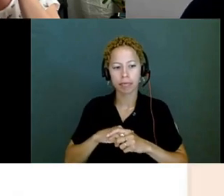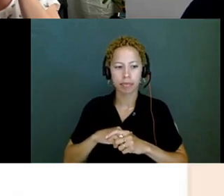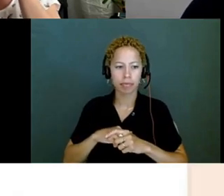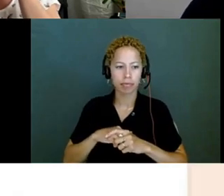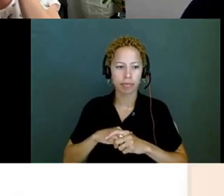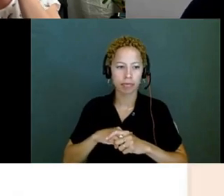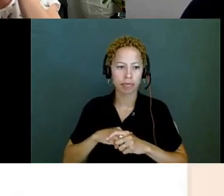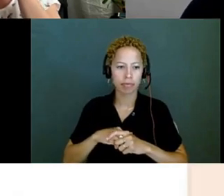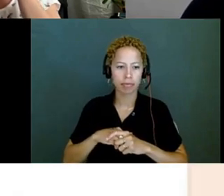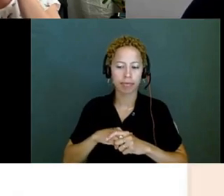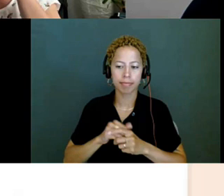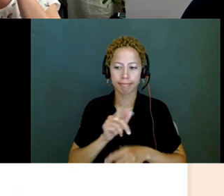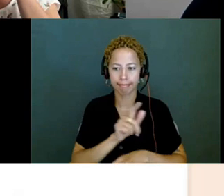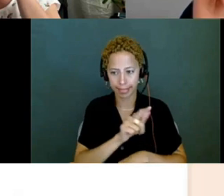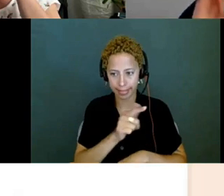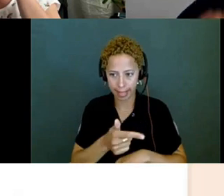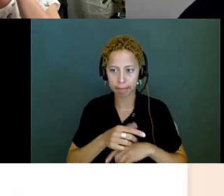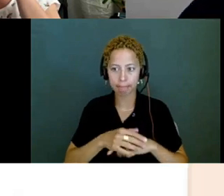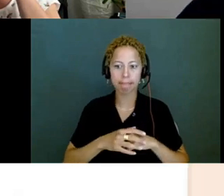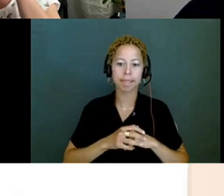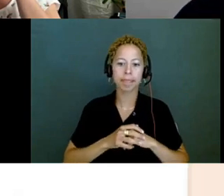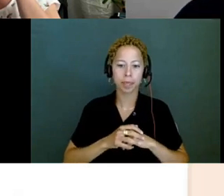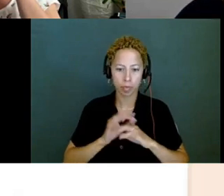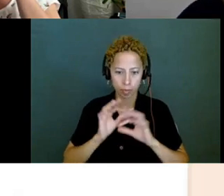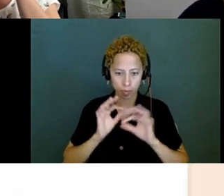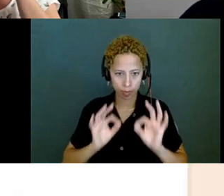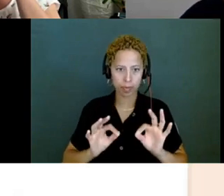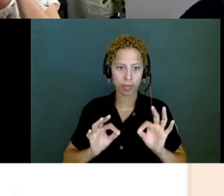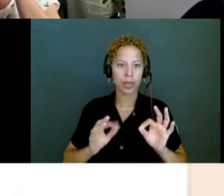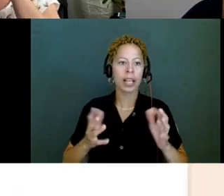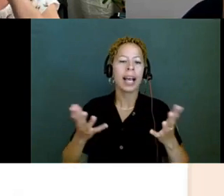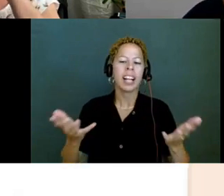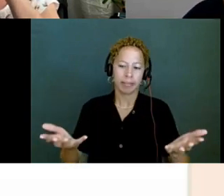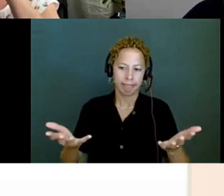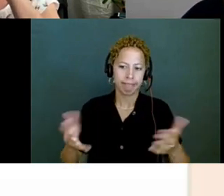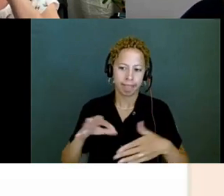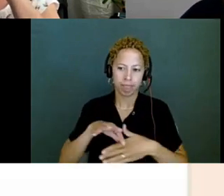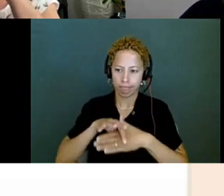All right, next slide. Okay, on to the bulk of it.